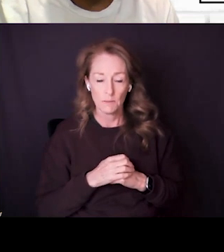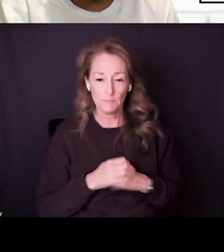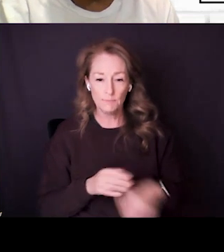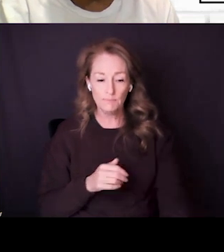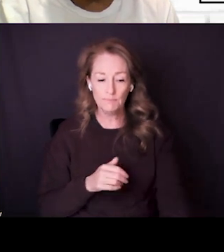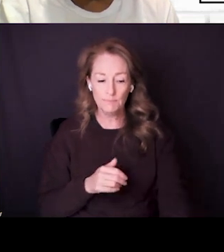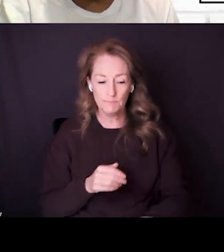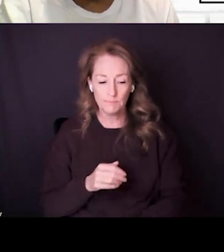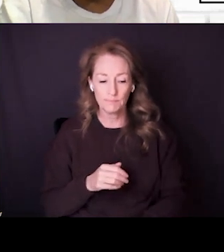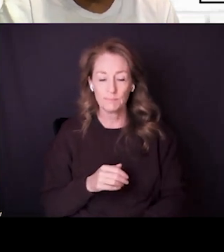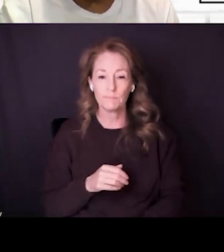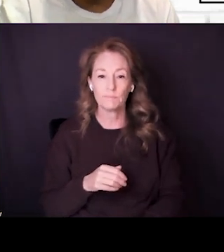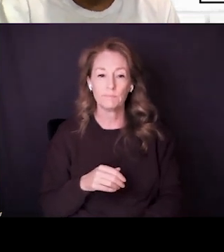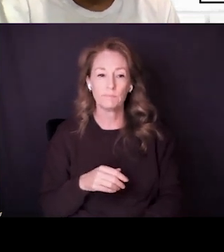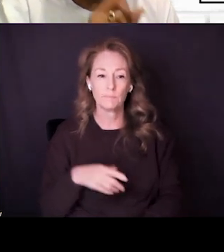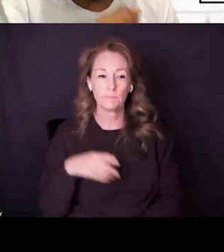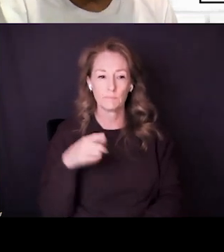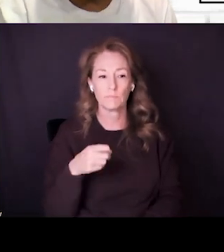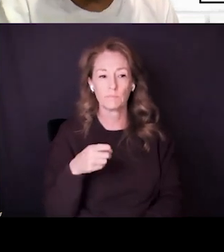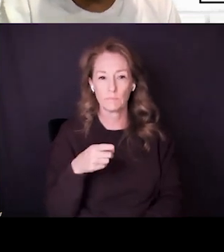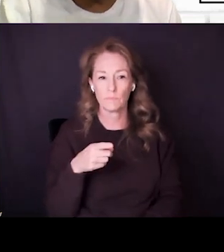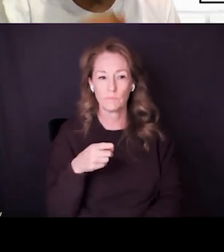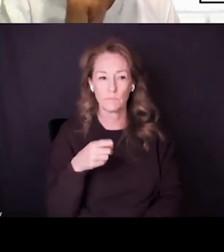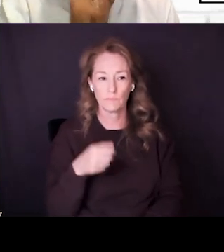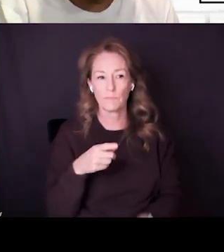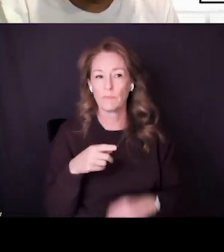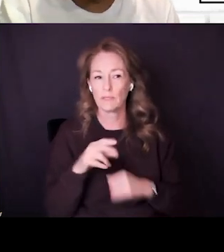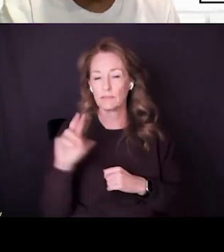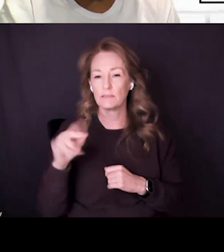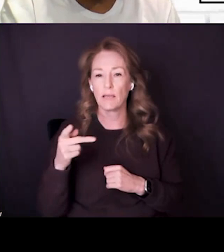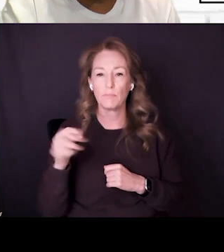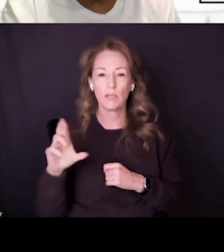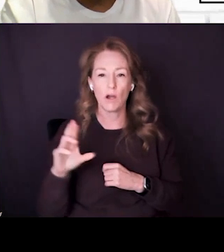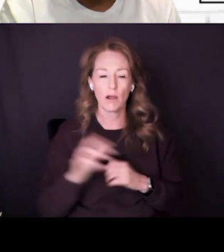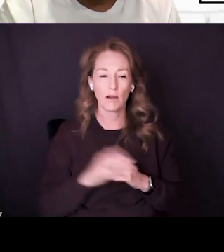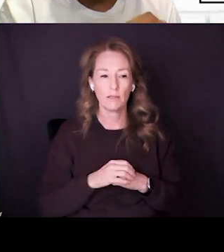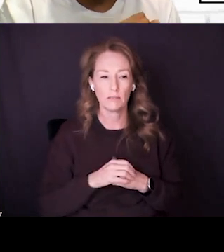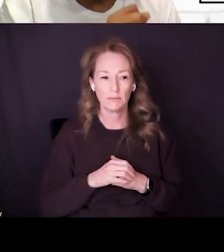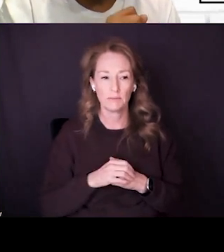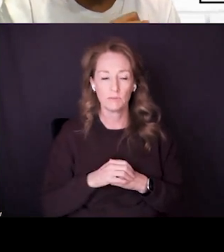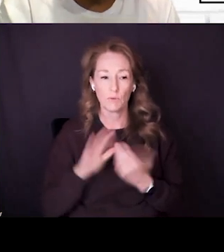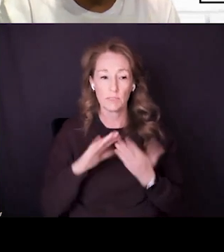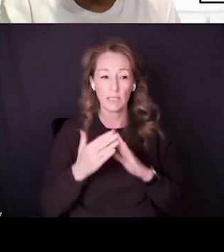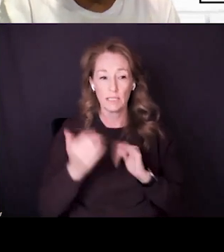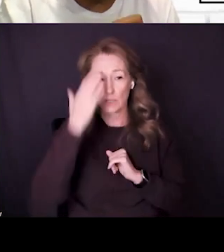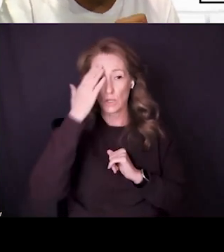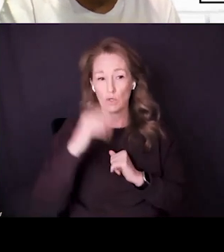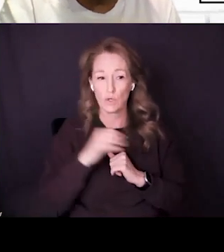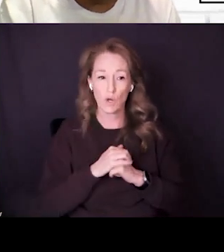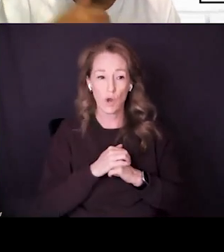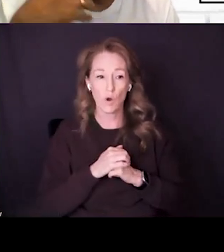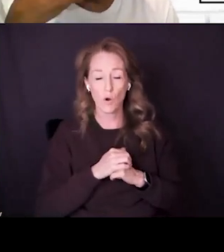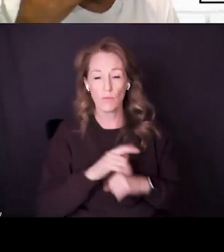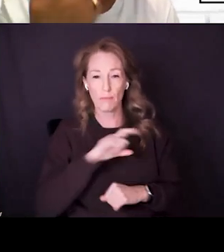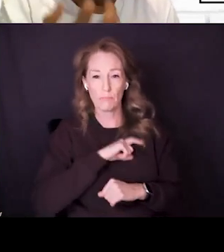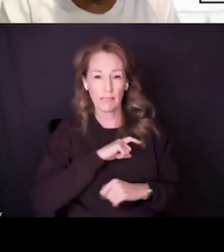Righty, and here's an article on NPR about cities know the way police respond to mental health crisis calls needs to change, but how?